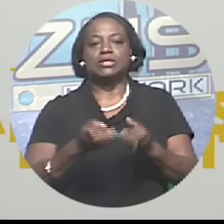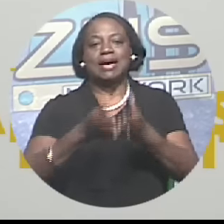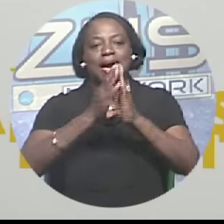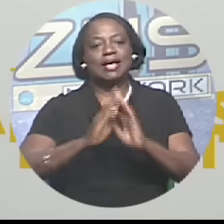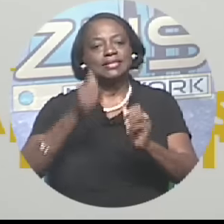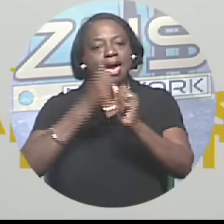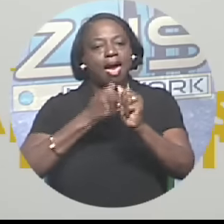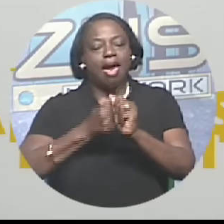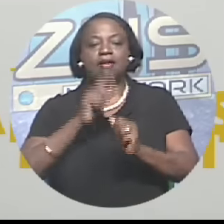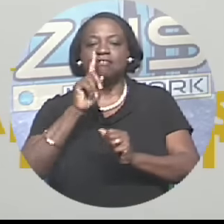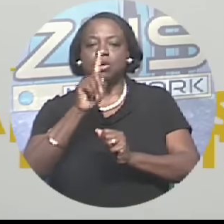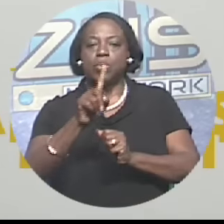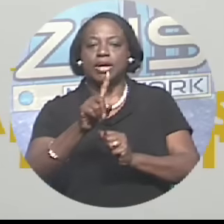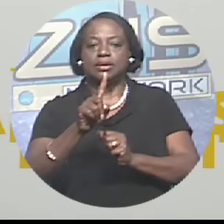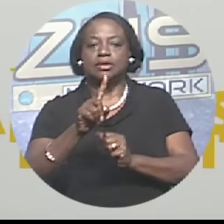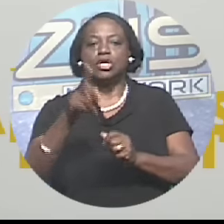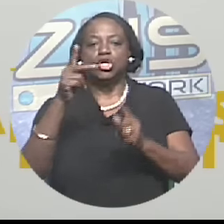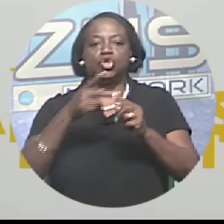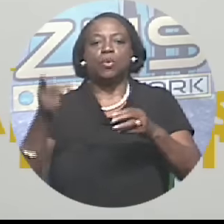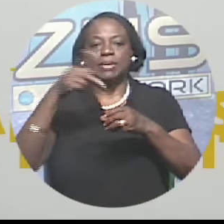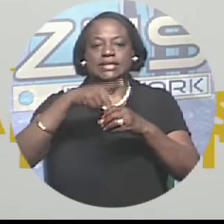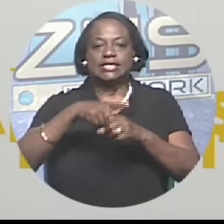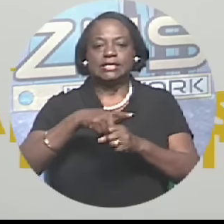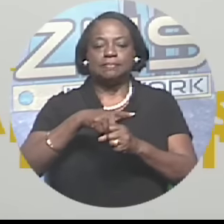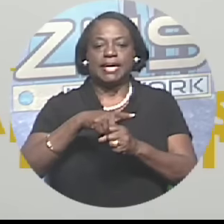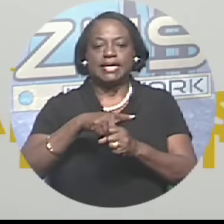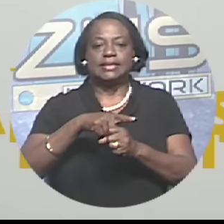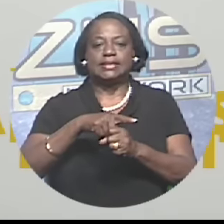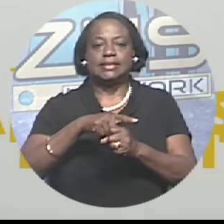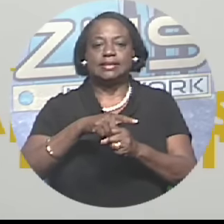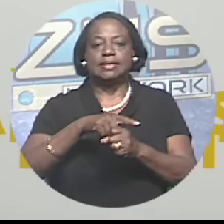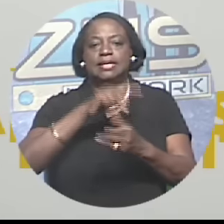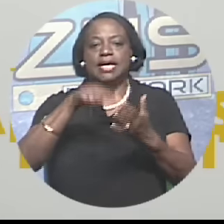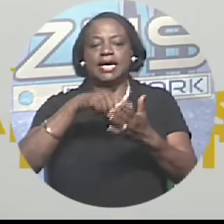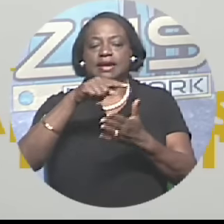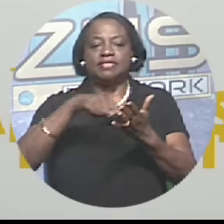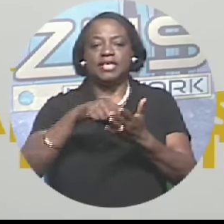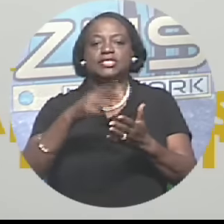much as possible people to participate at this Red Ribbon Ball.